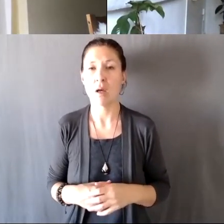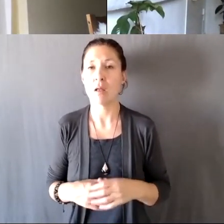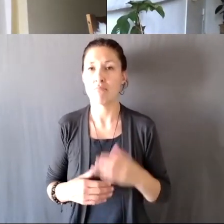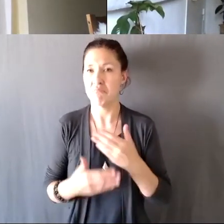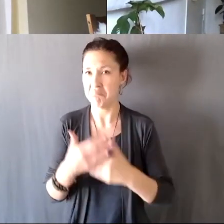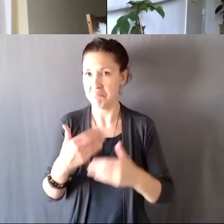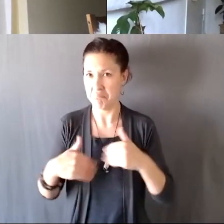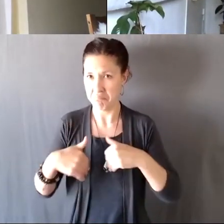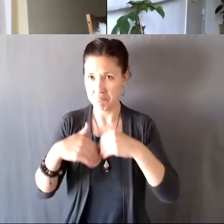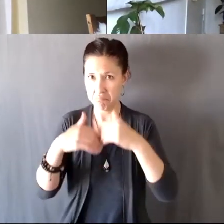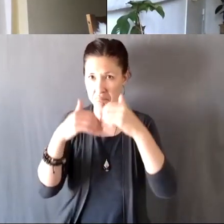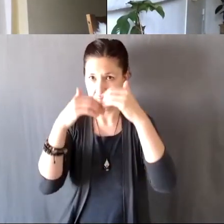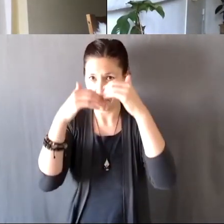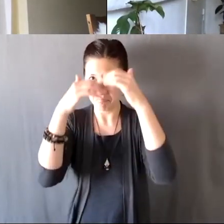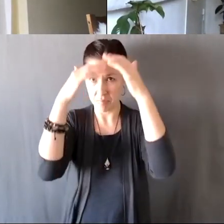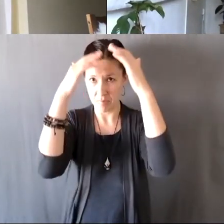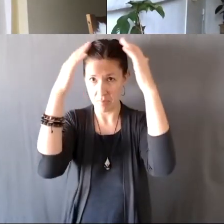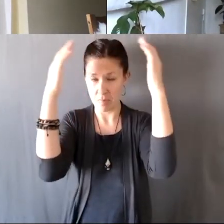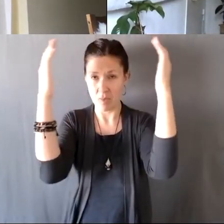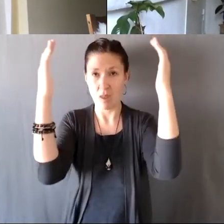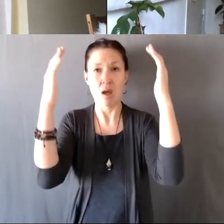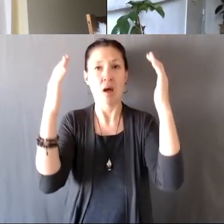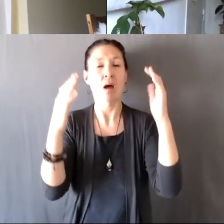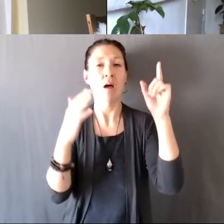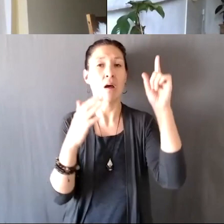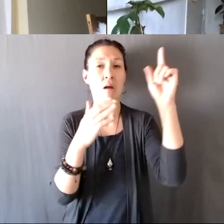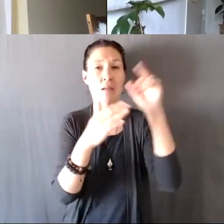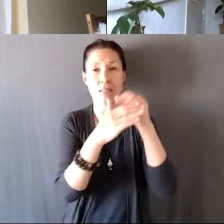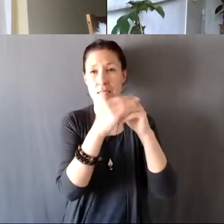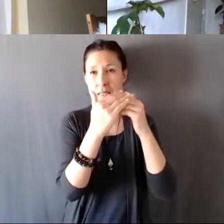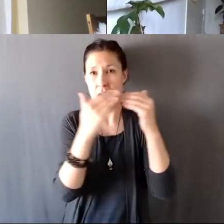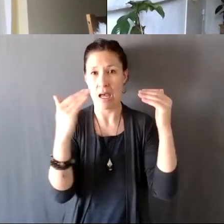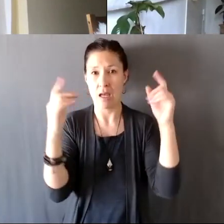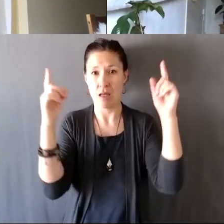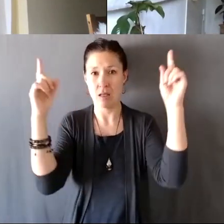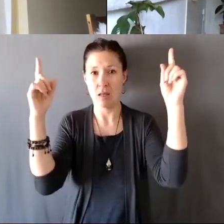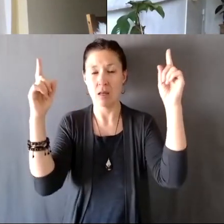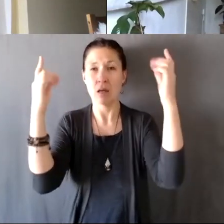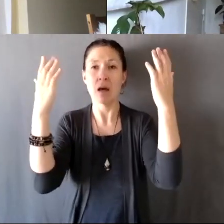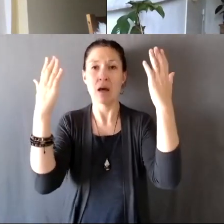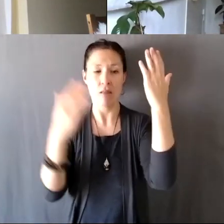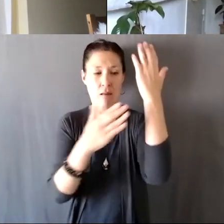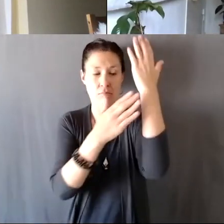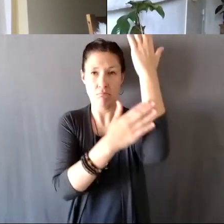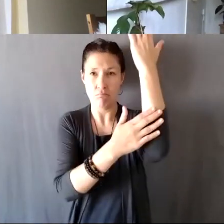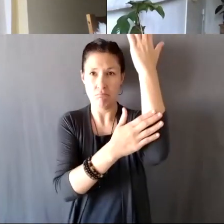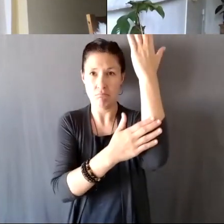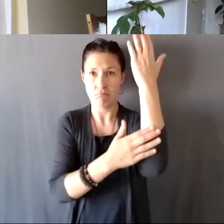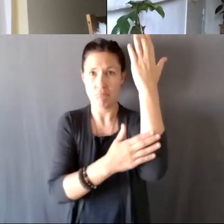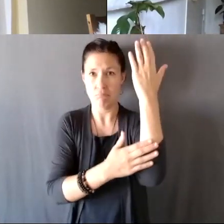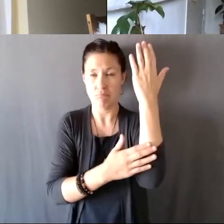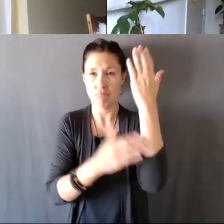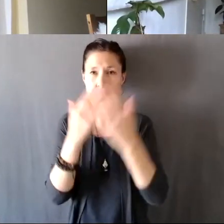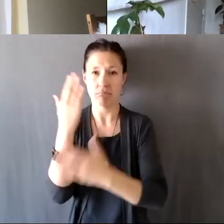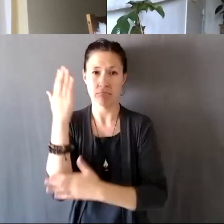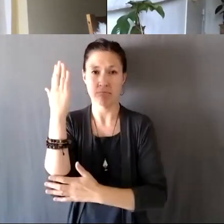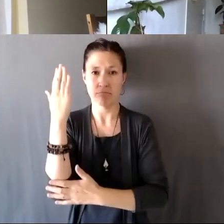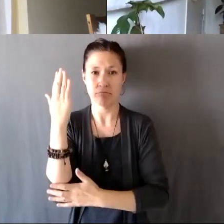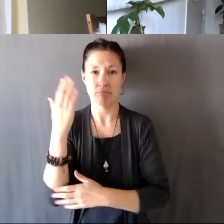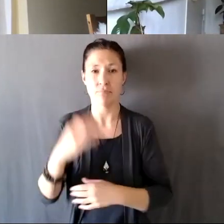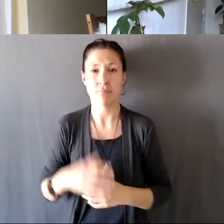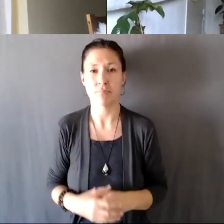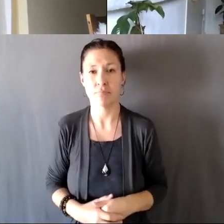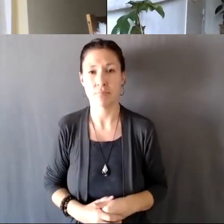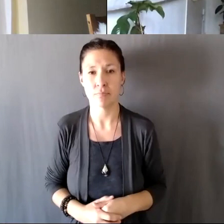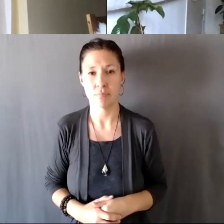Fingers reach to the sky. And now the elbows Bring the hands back